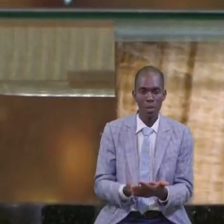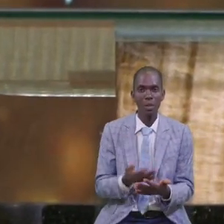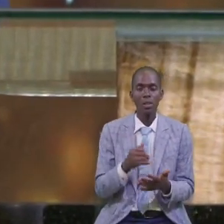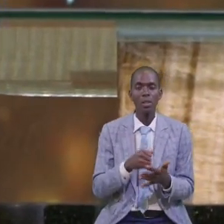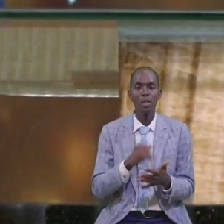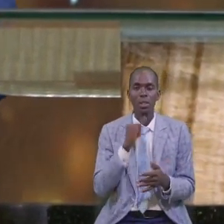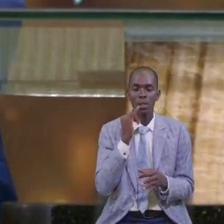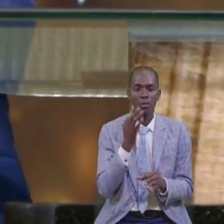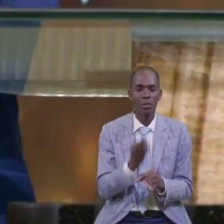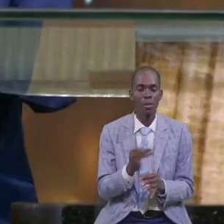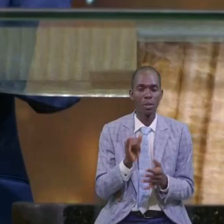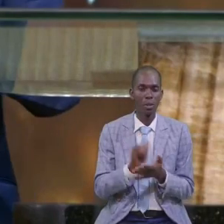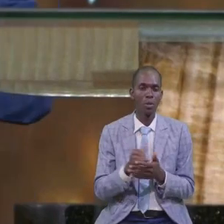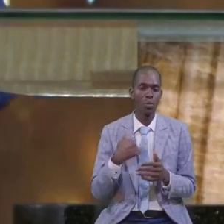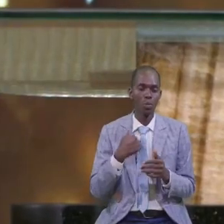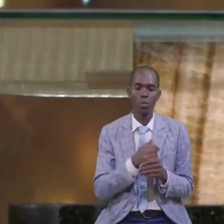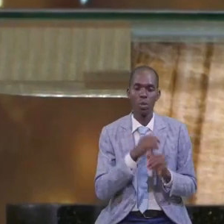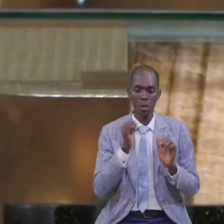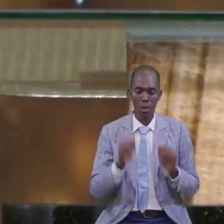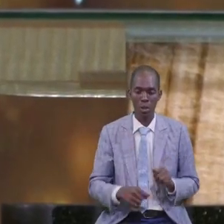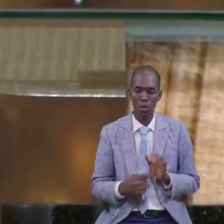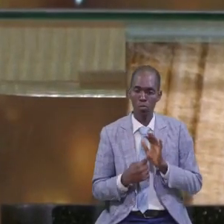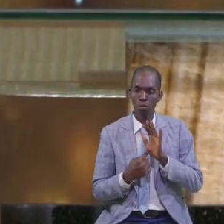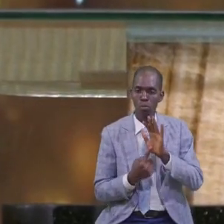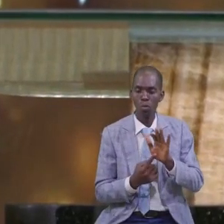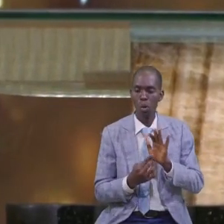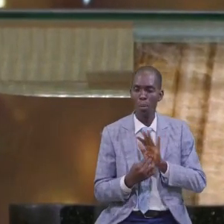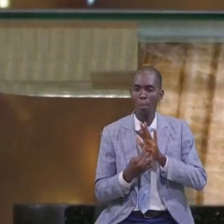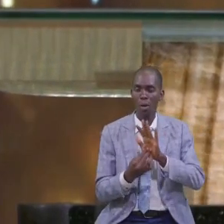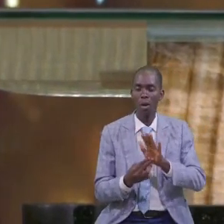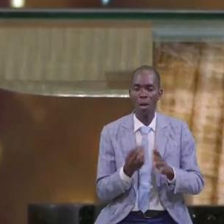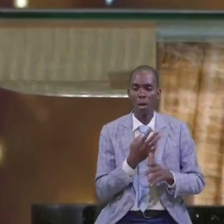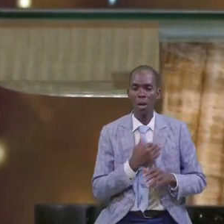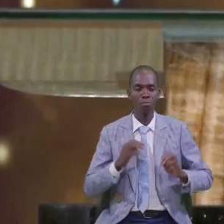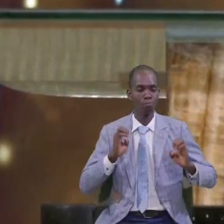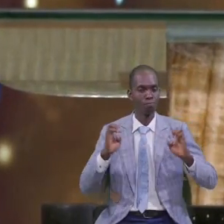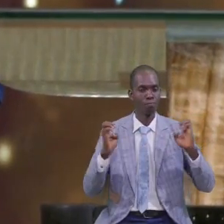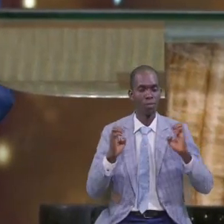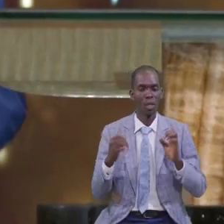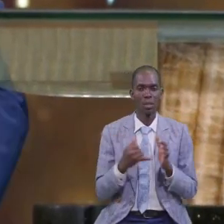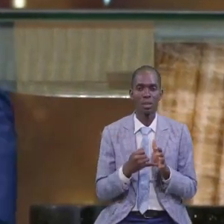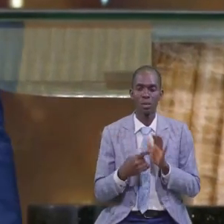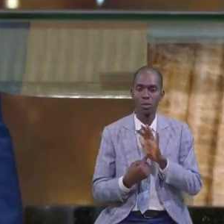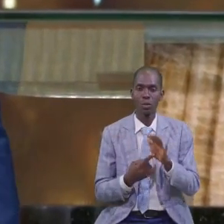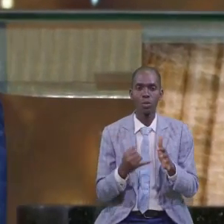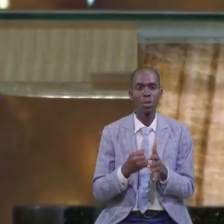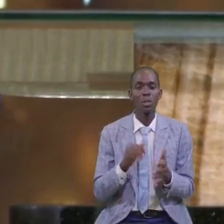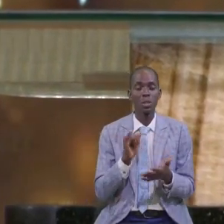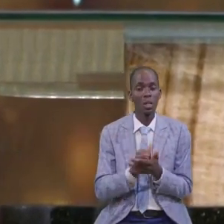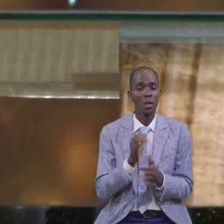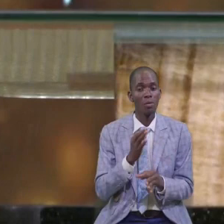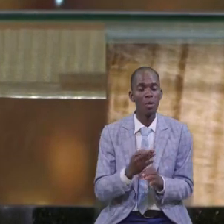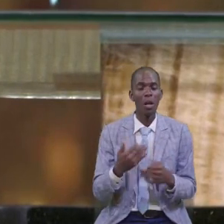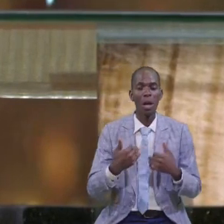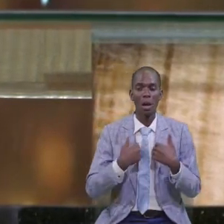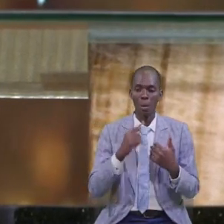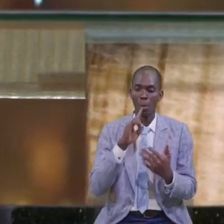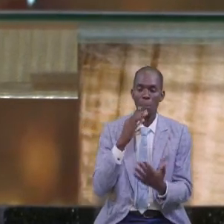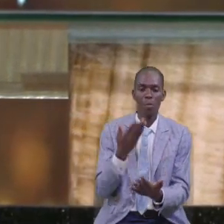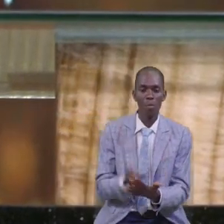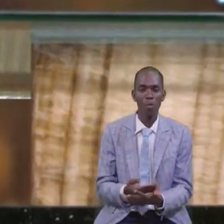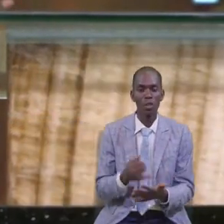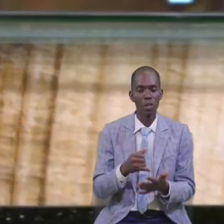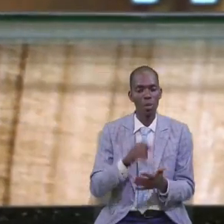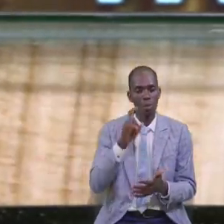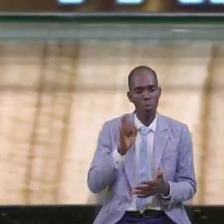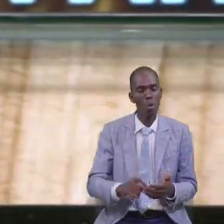we exercise, and that faith has consequence, as evidence, because it must have works. It